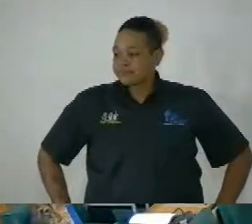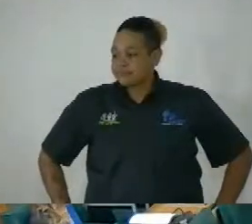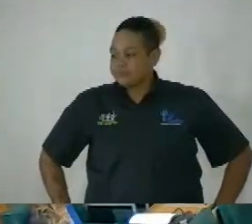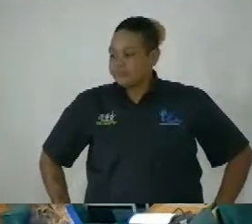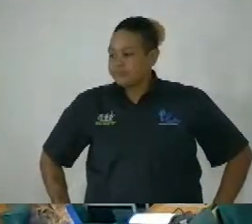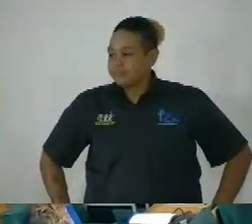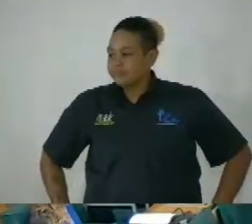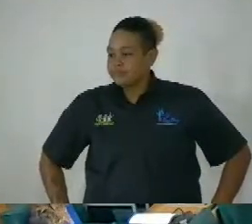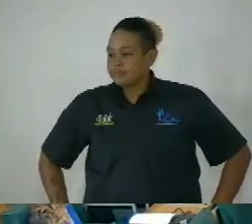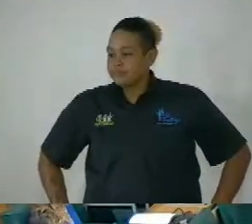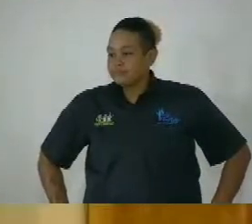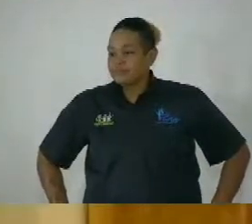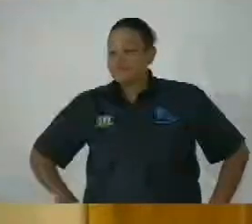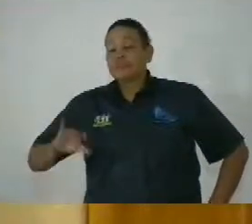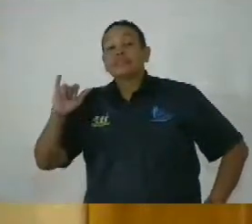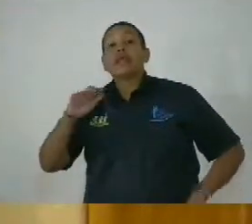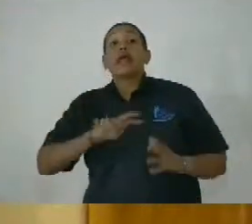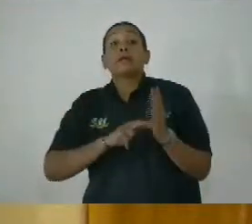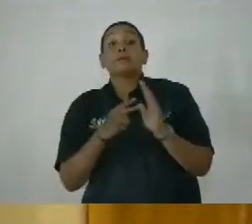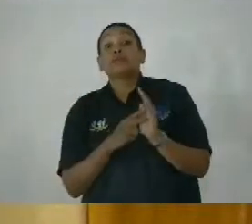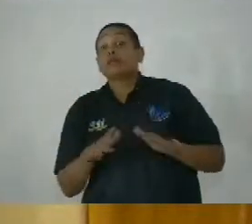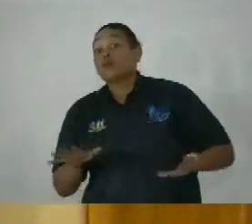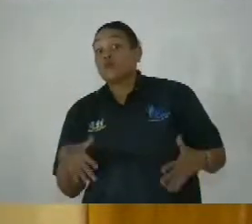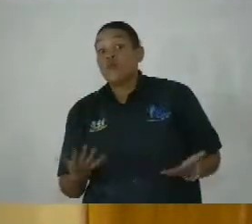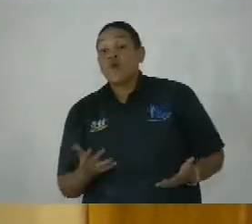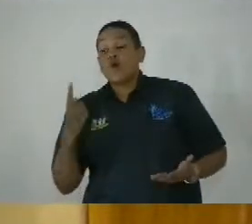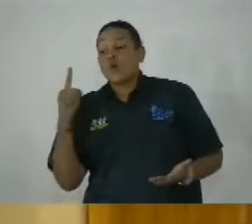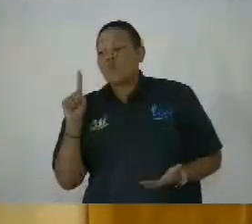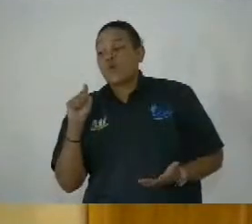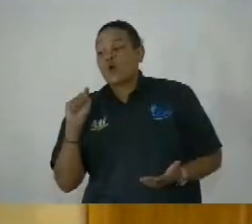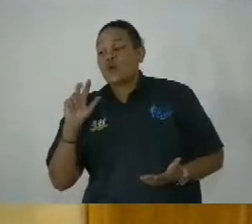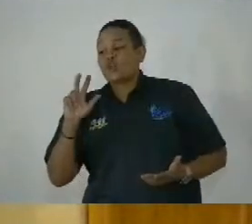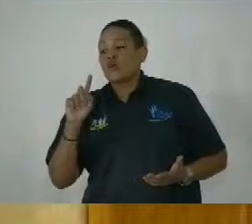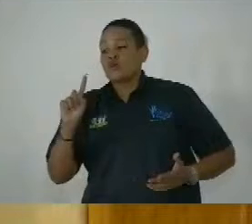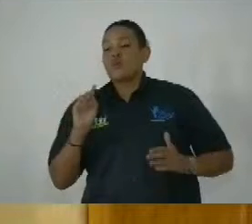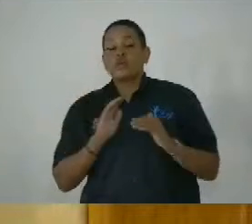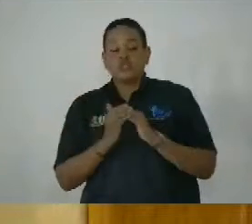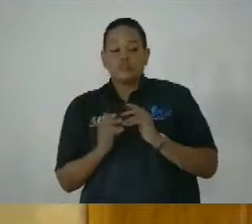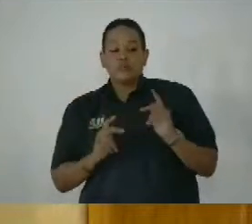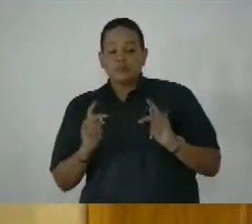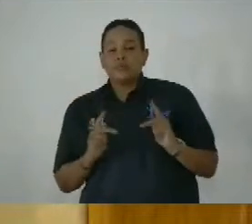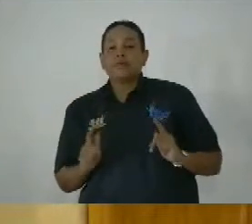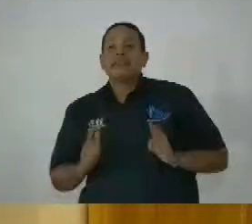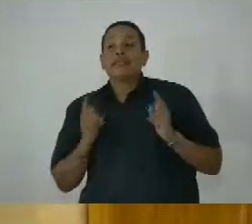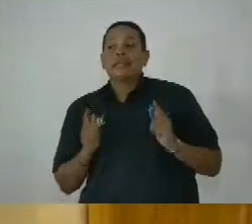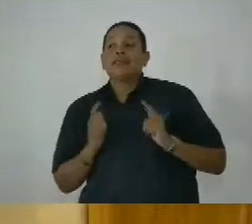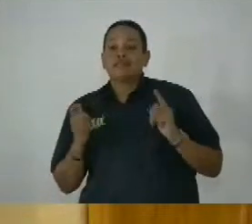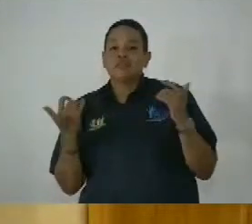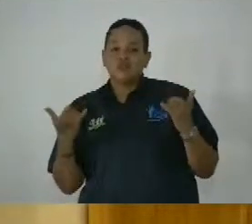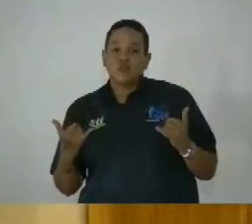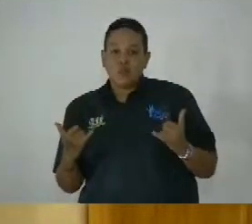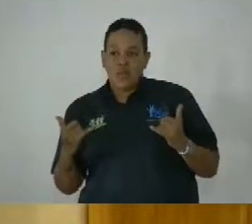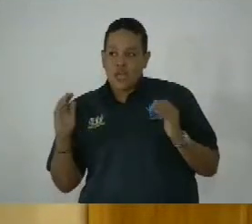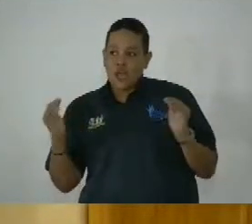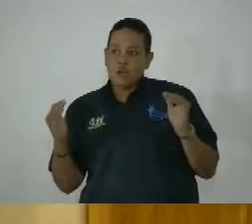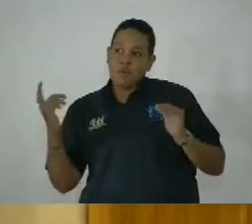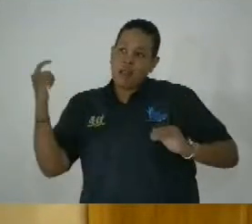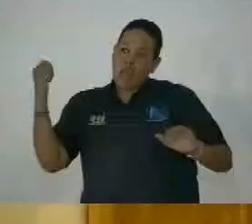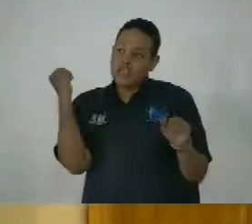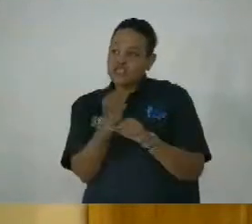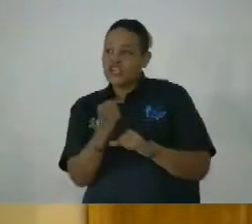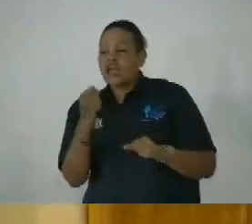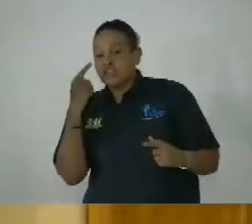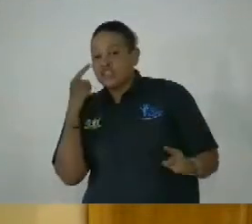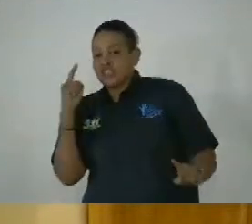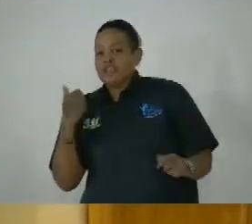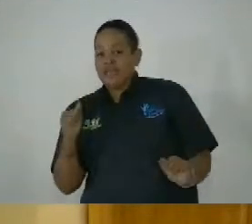That means, Madam Speaker, that there is 131 Jamaicans who are alive today because of the effort and success of